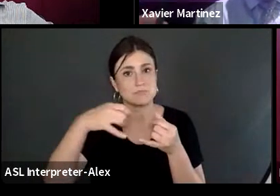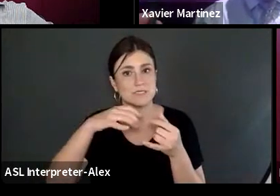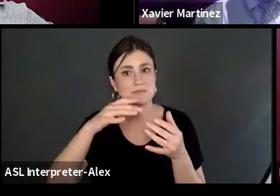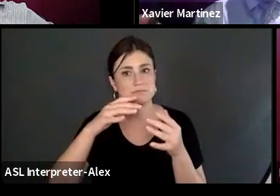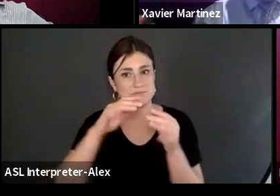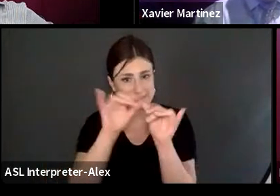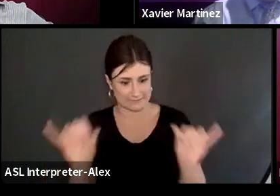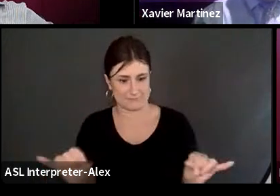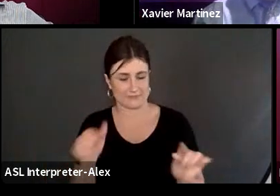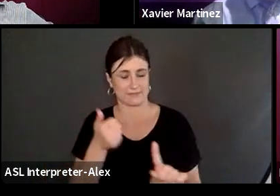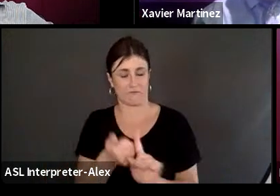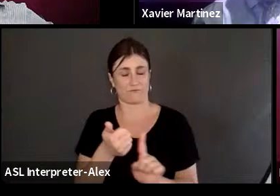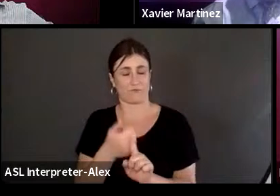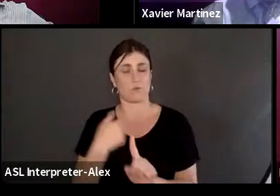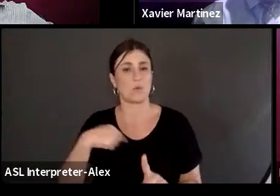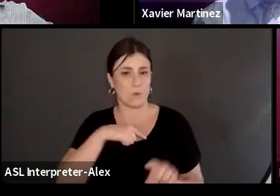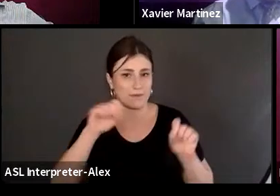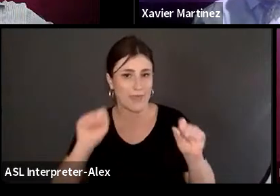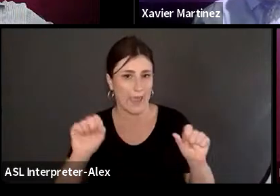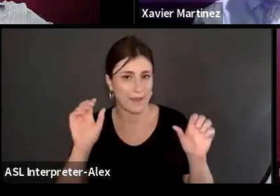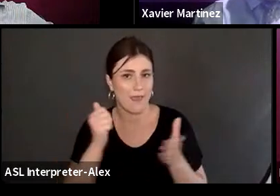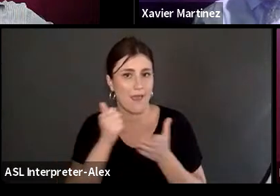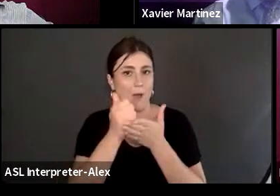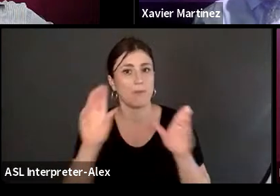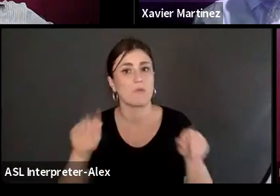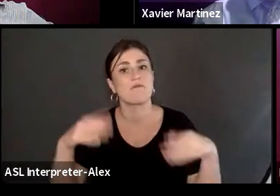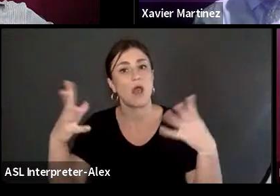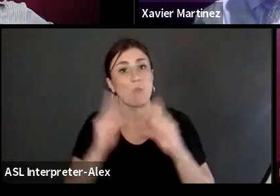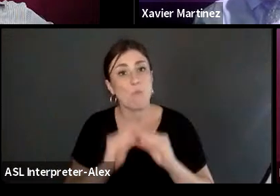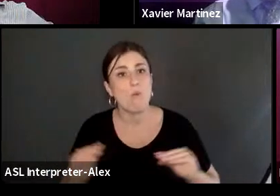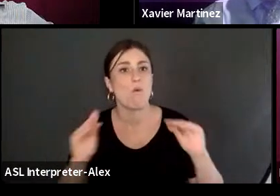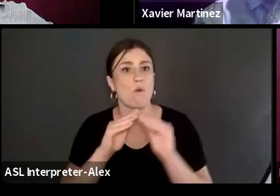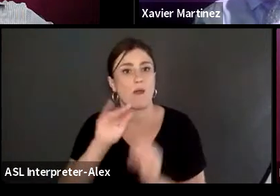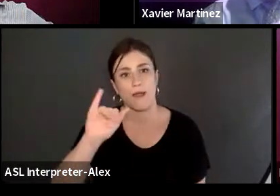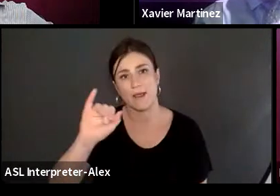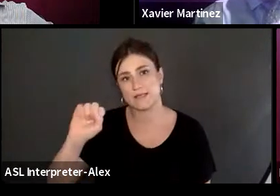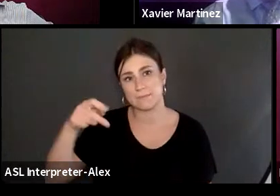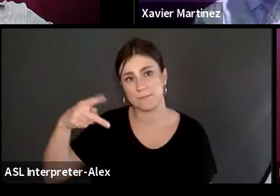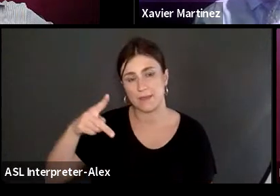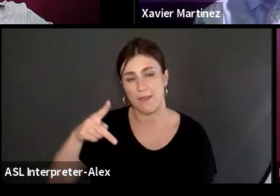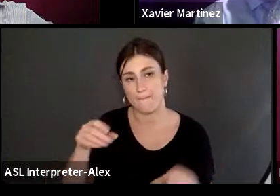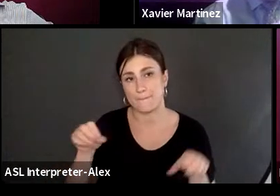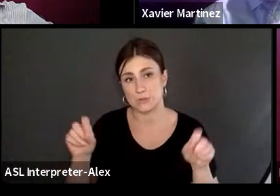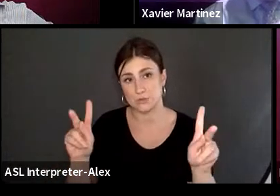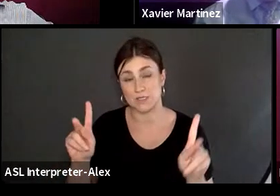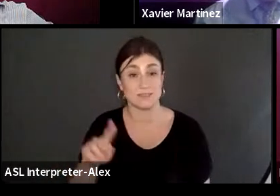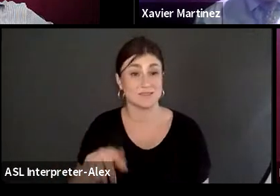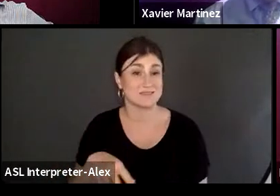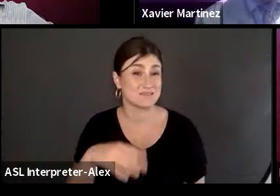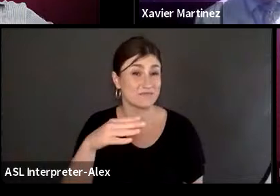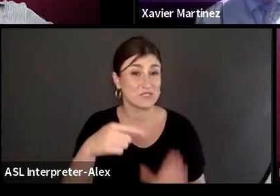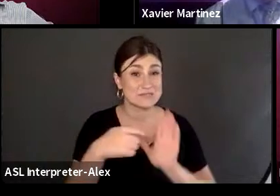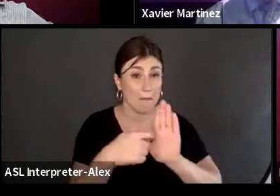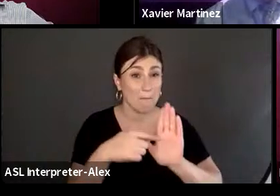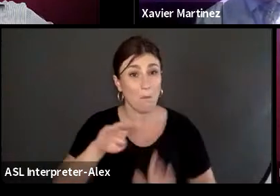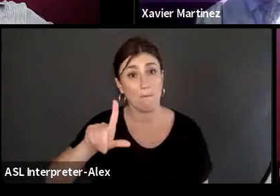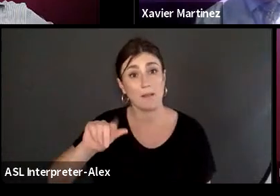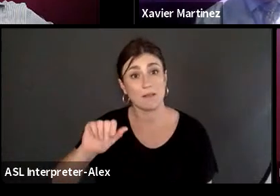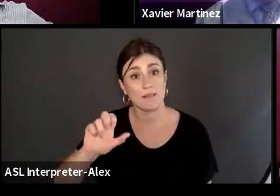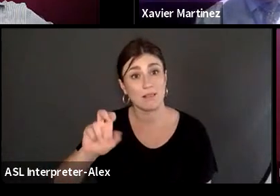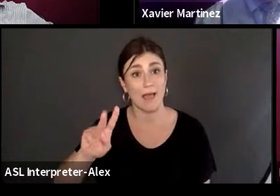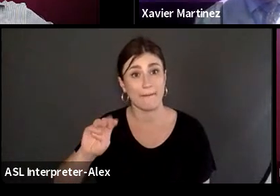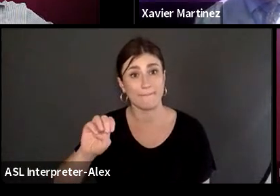valley by providing a lot more ISP opportunities. Right now, for instance, Black Mesa is limited to serving those folks that can see their two